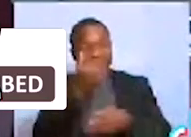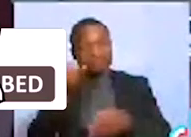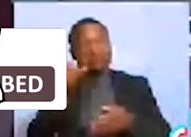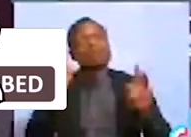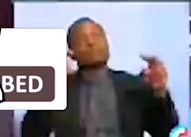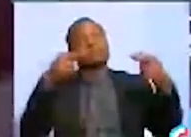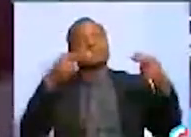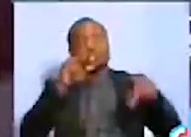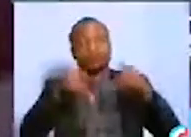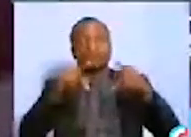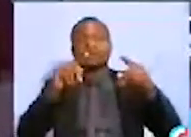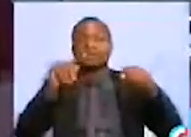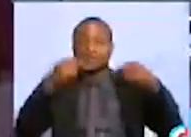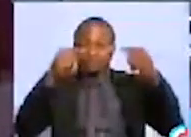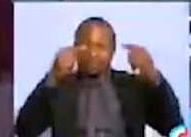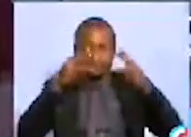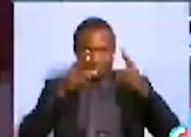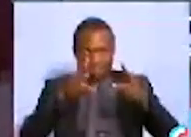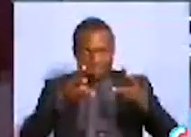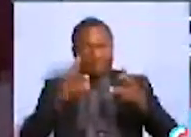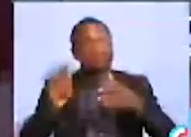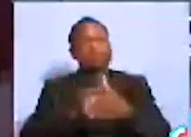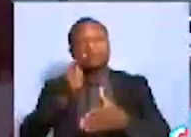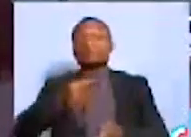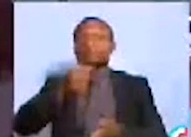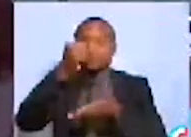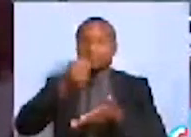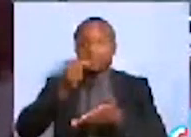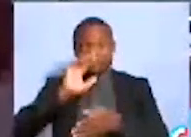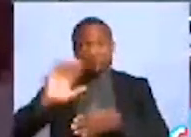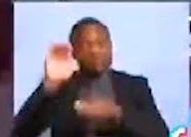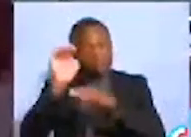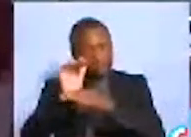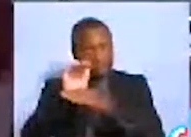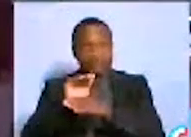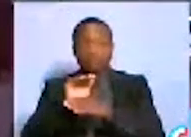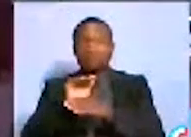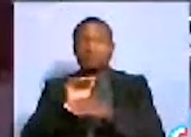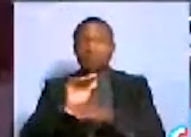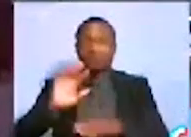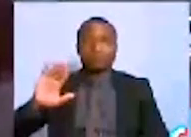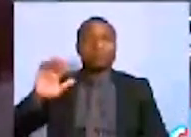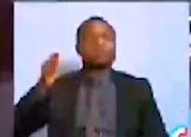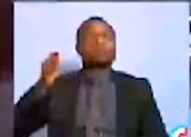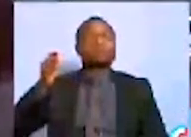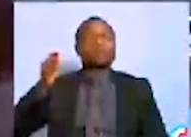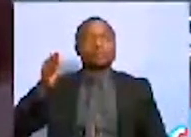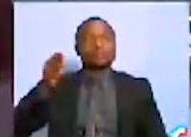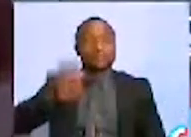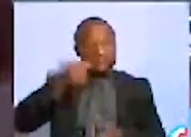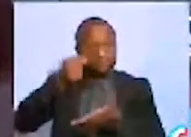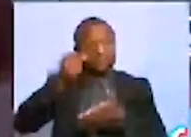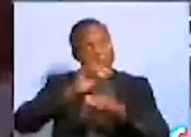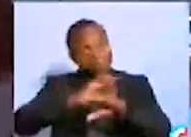our people in a progressive manner. The next budget, my comment was that it was a fair budget